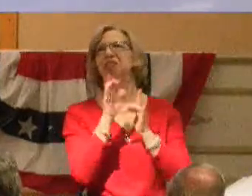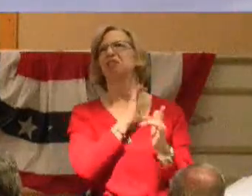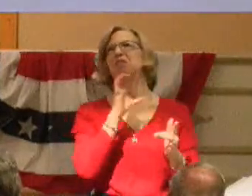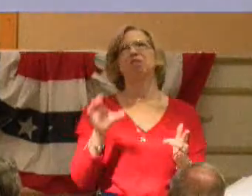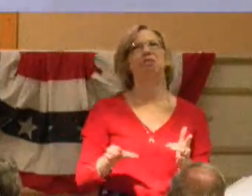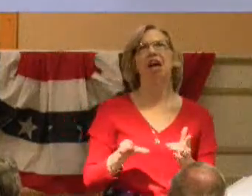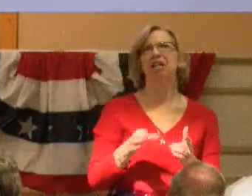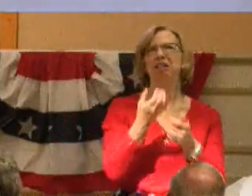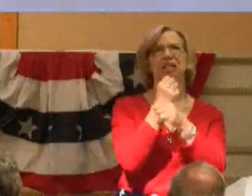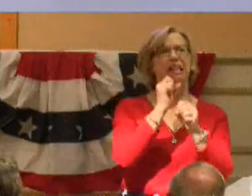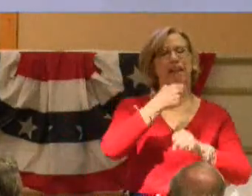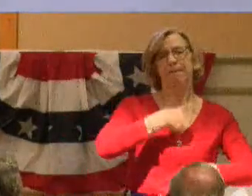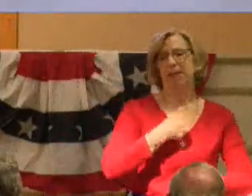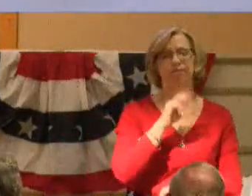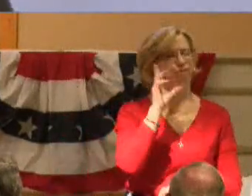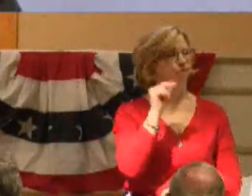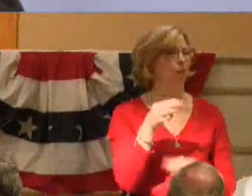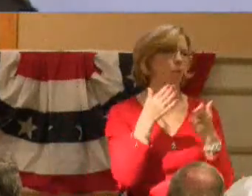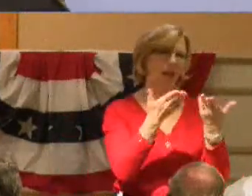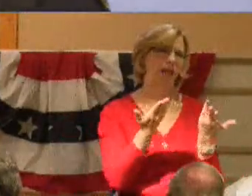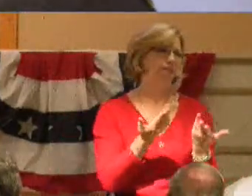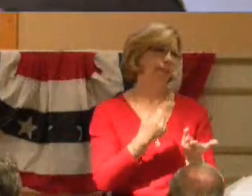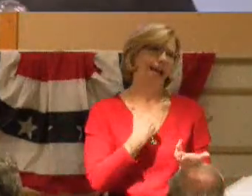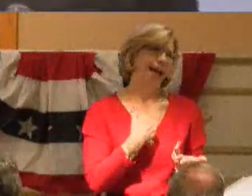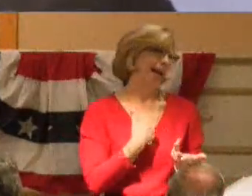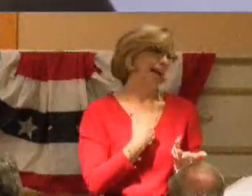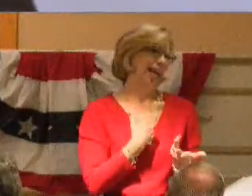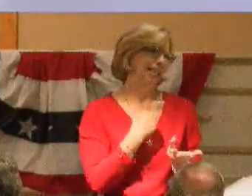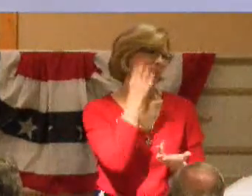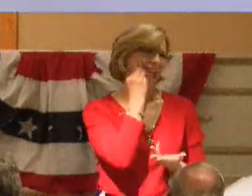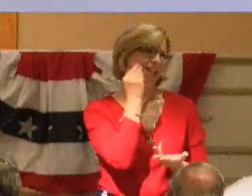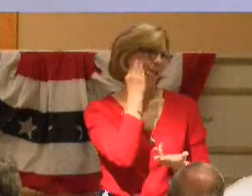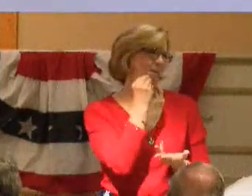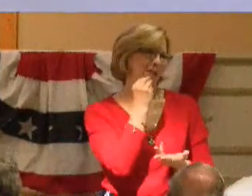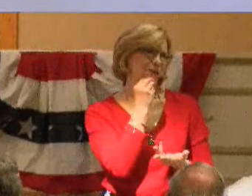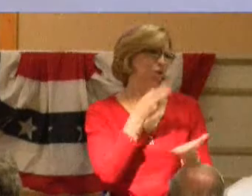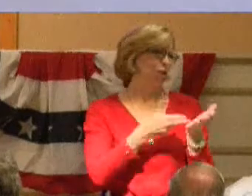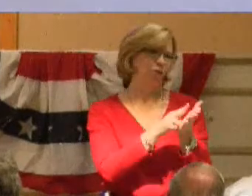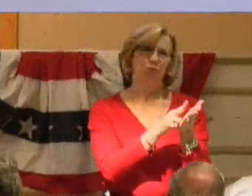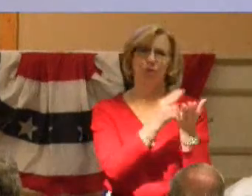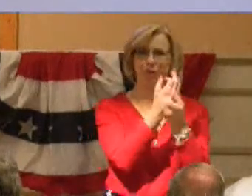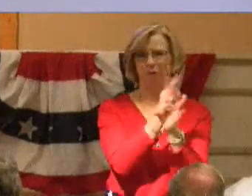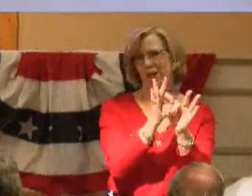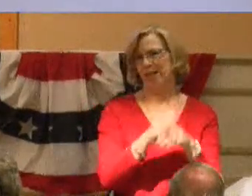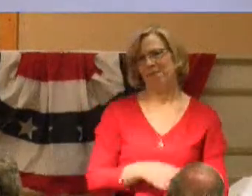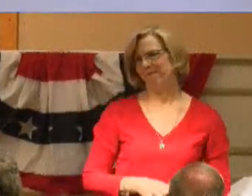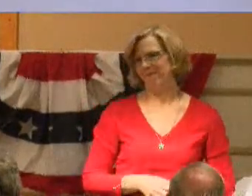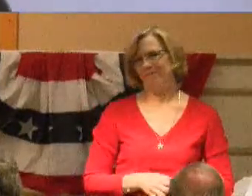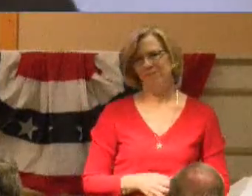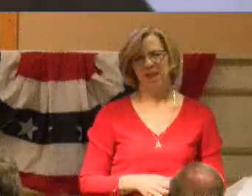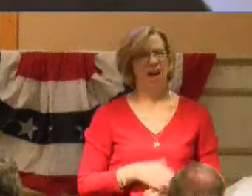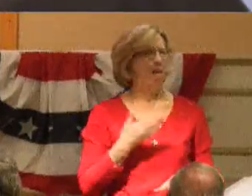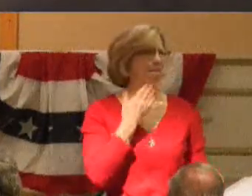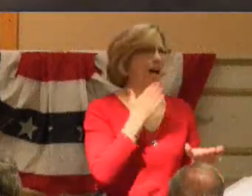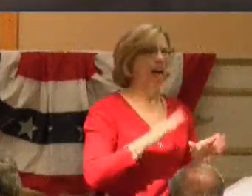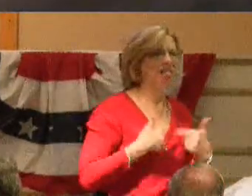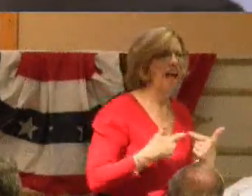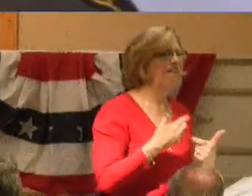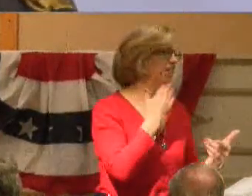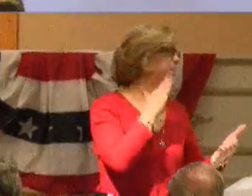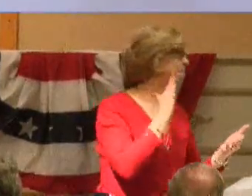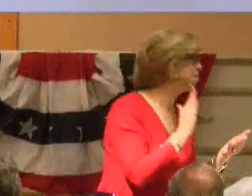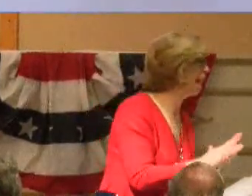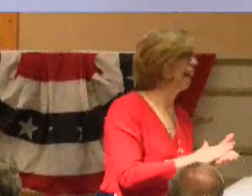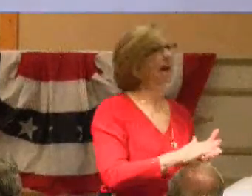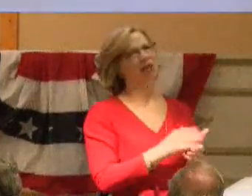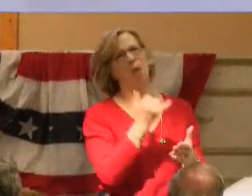would save me. There is no way that I could experience true freedom. I've done too much. I've seen too much. I've been too